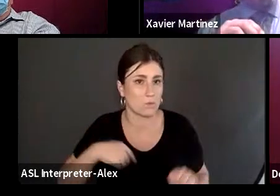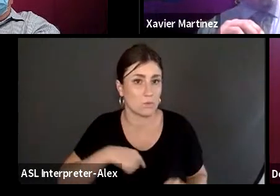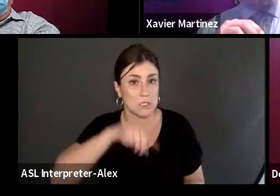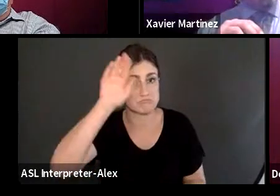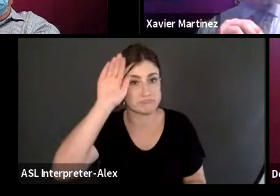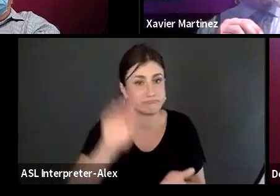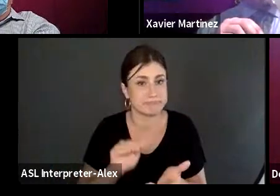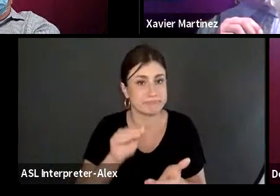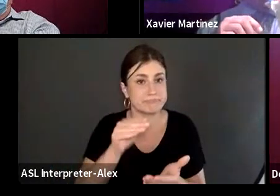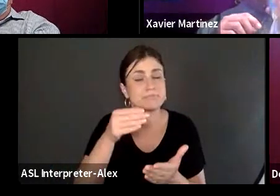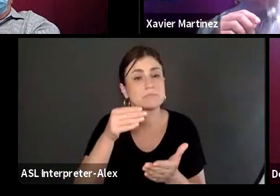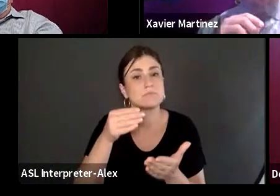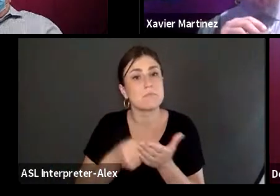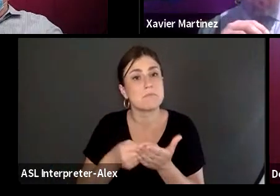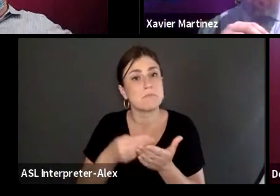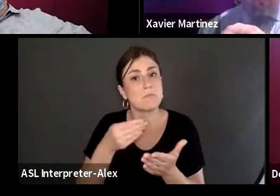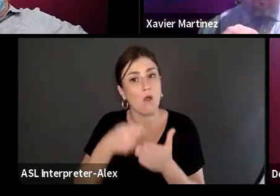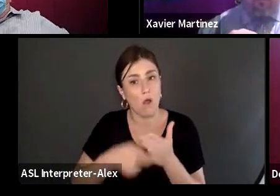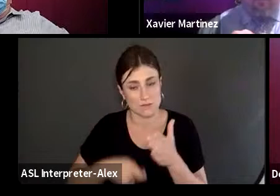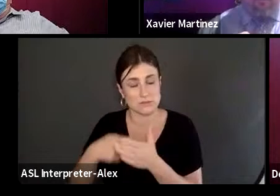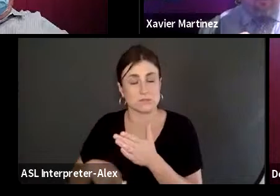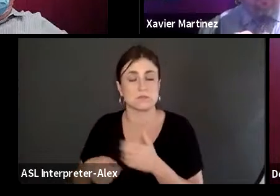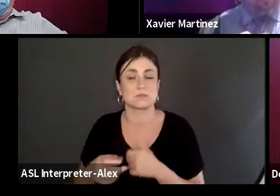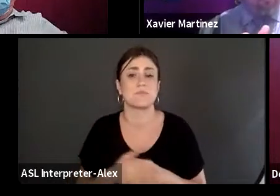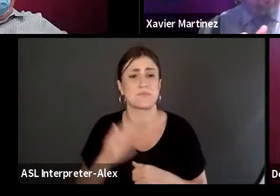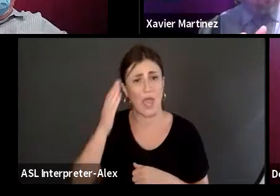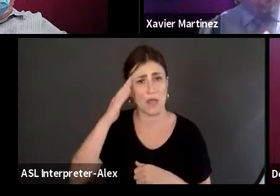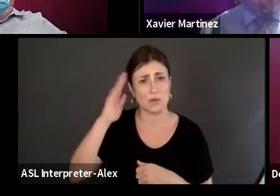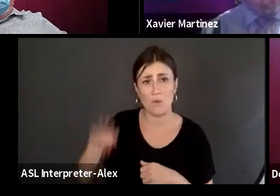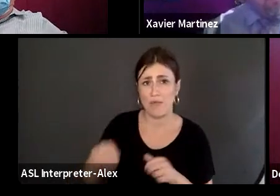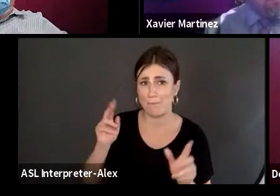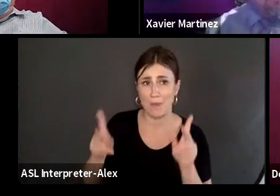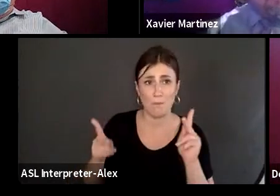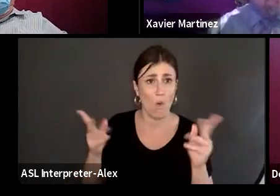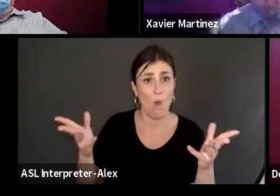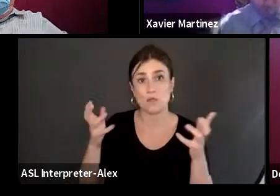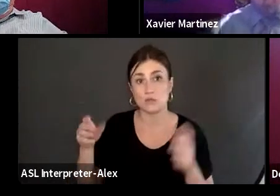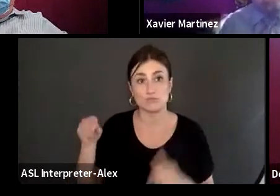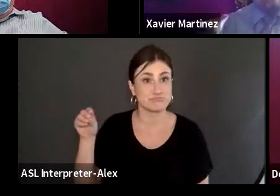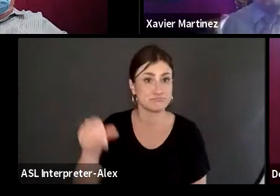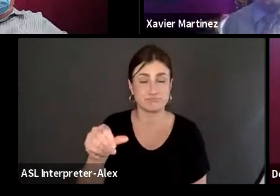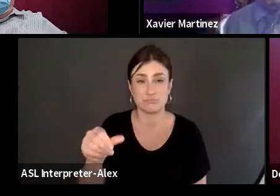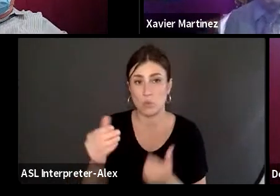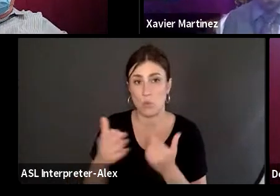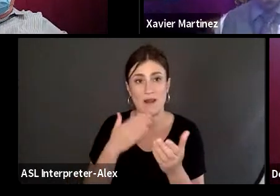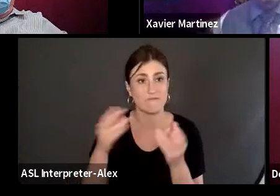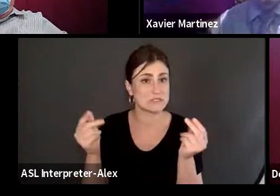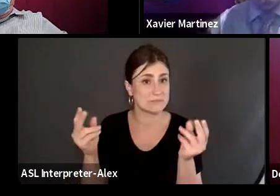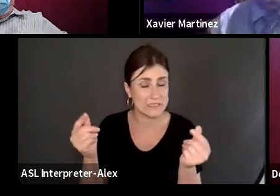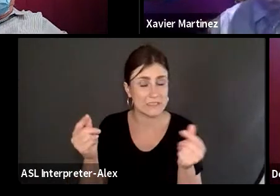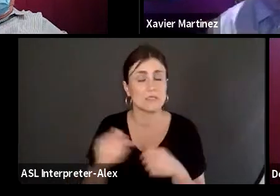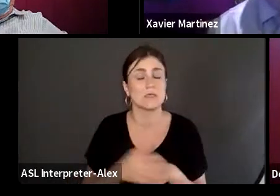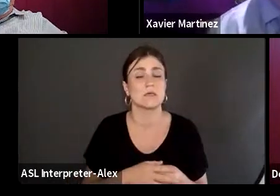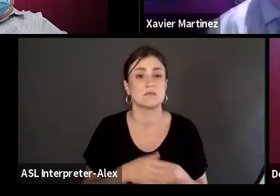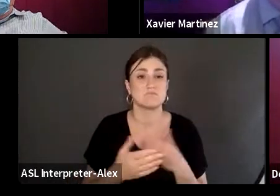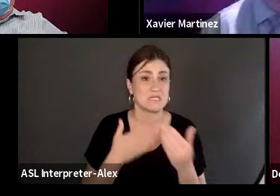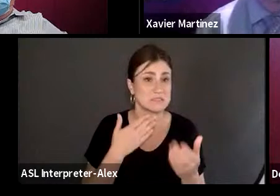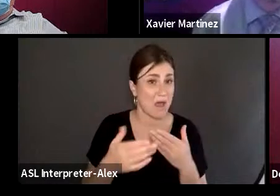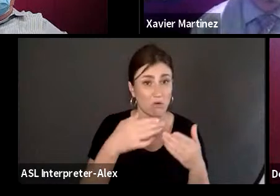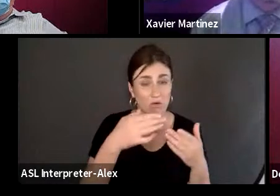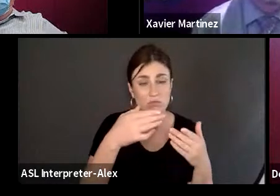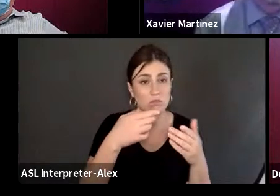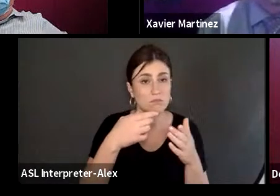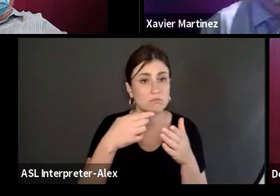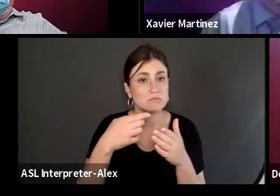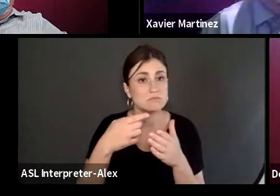that are willing to pay for the fastest speeds they can get, no matter how much it costs, and folks that don't have any access currently. And we want